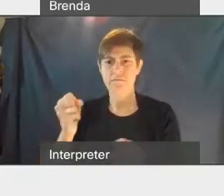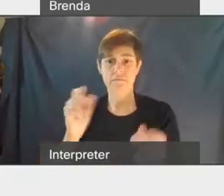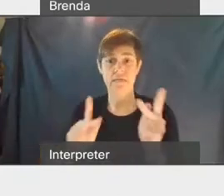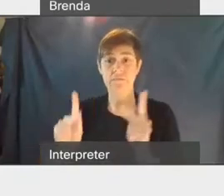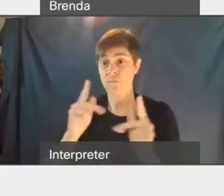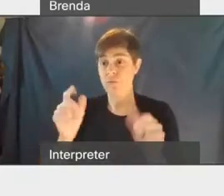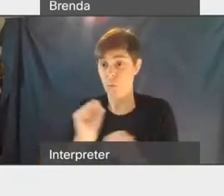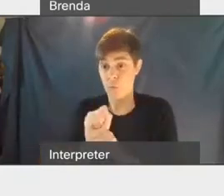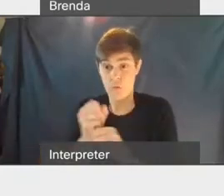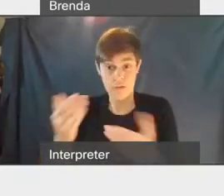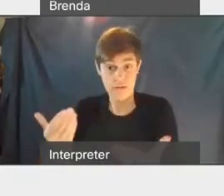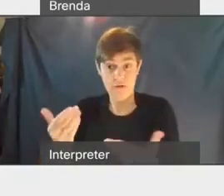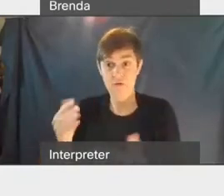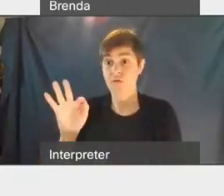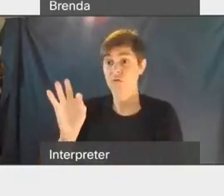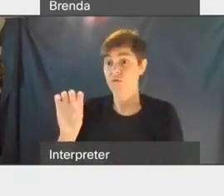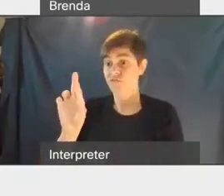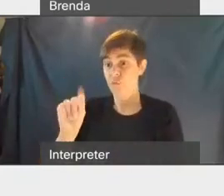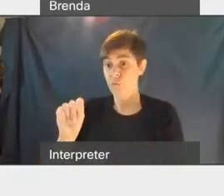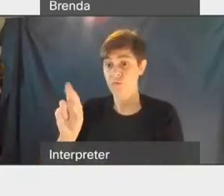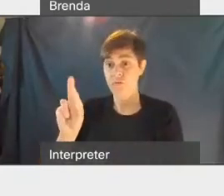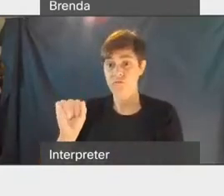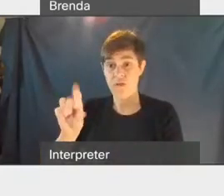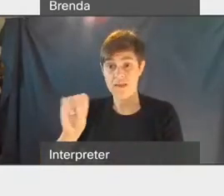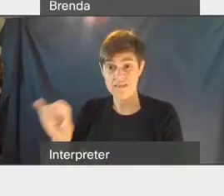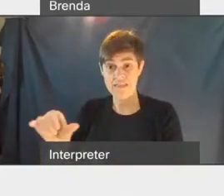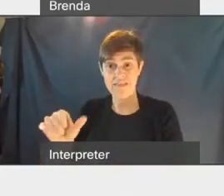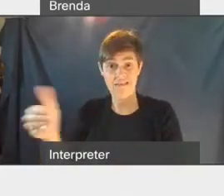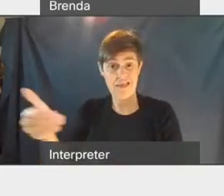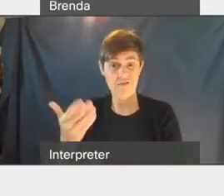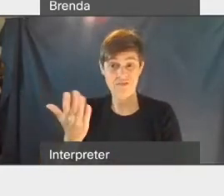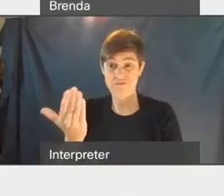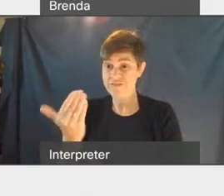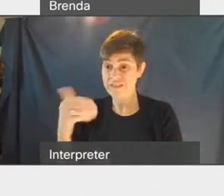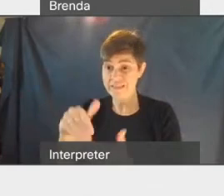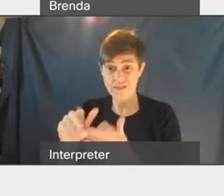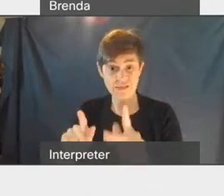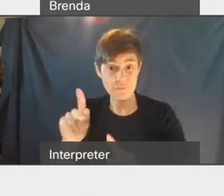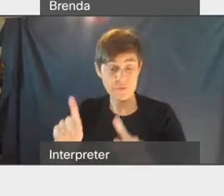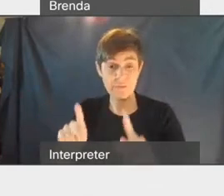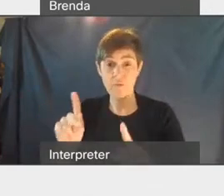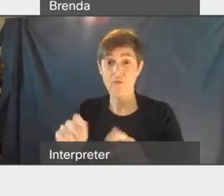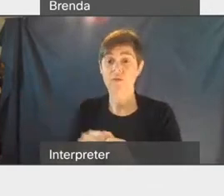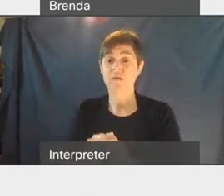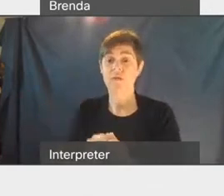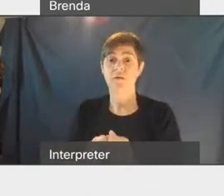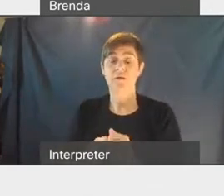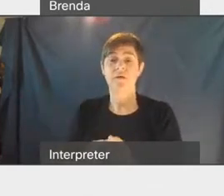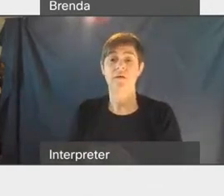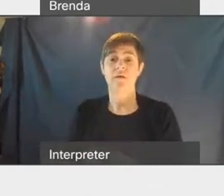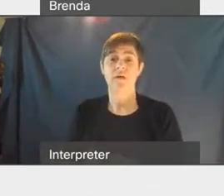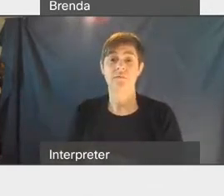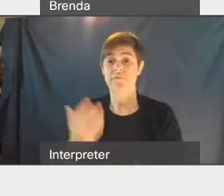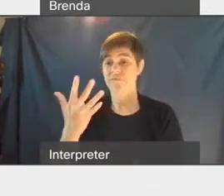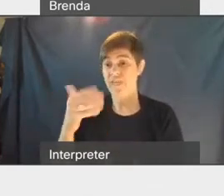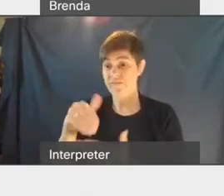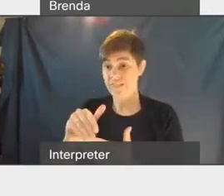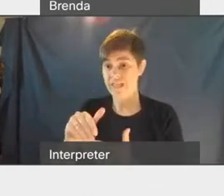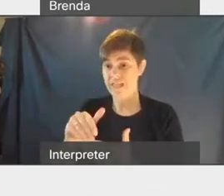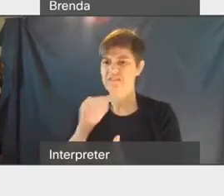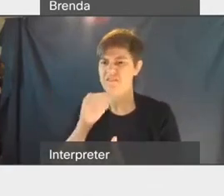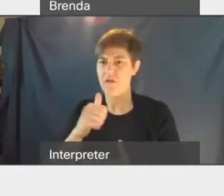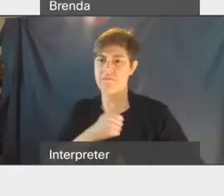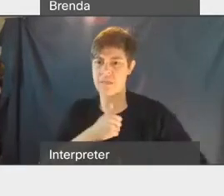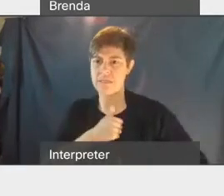here. Fort Riley has 15,000 people on post. In terms of people there, 5,000